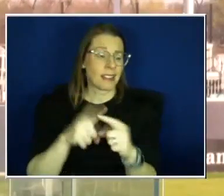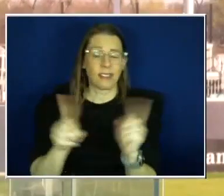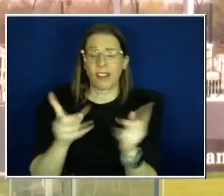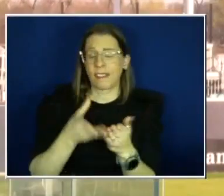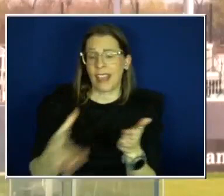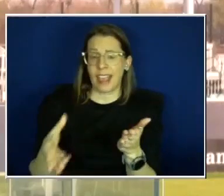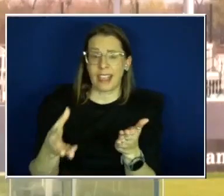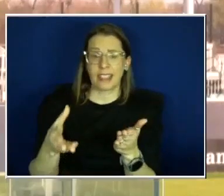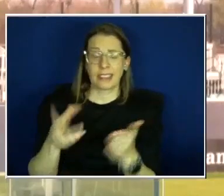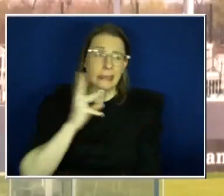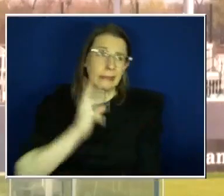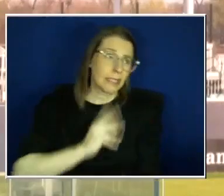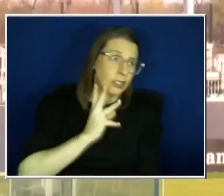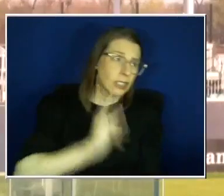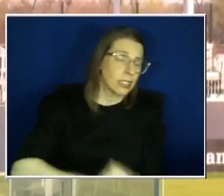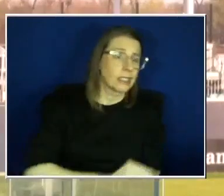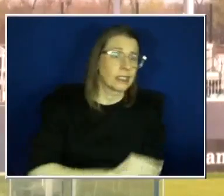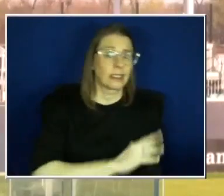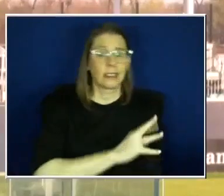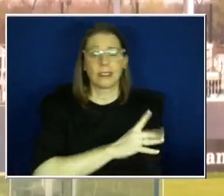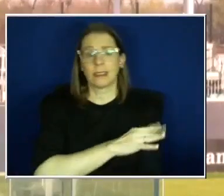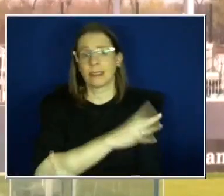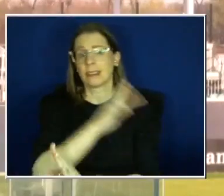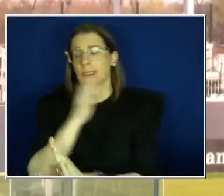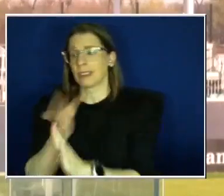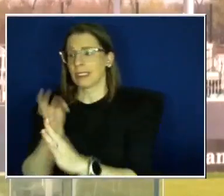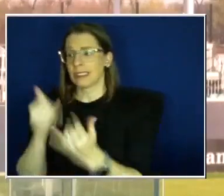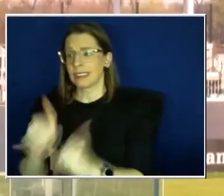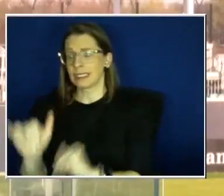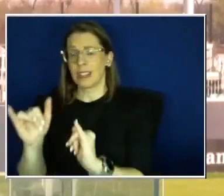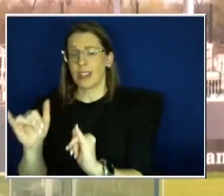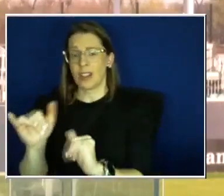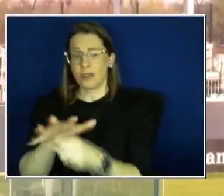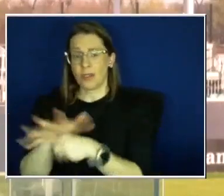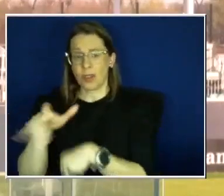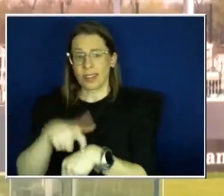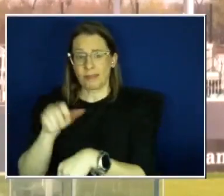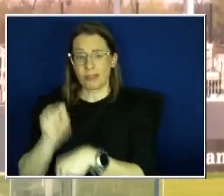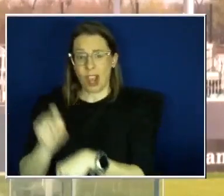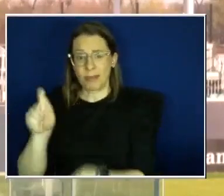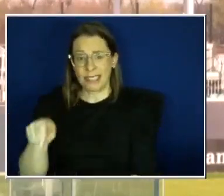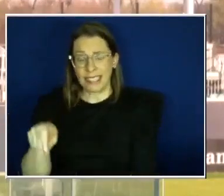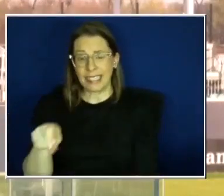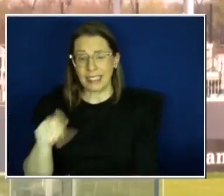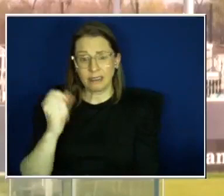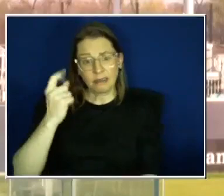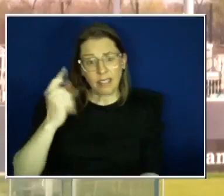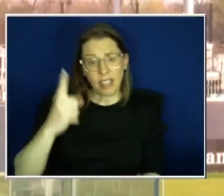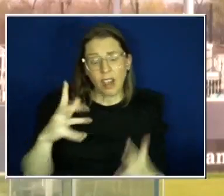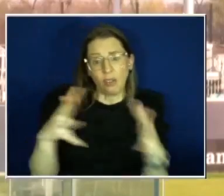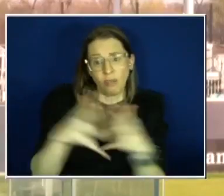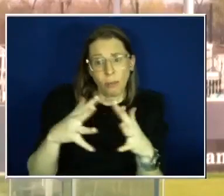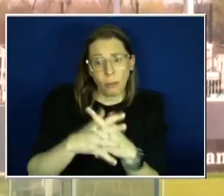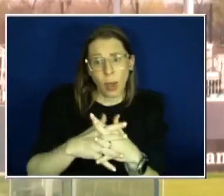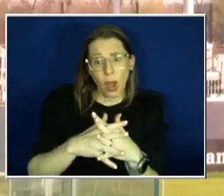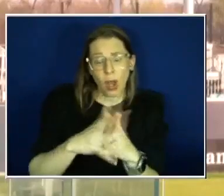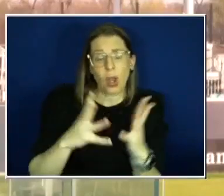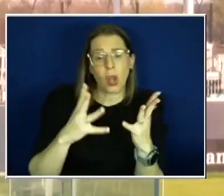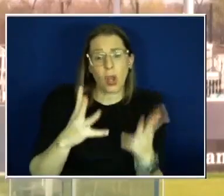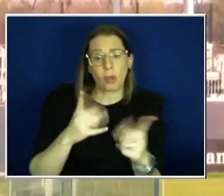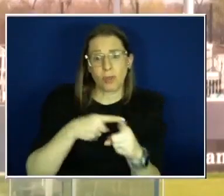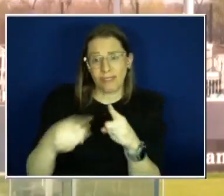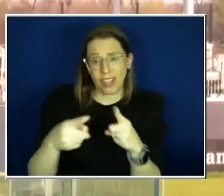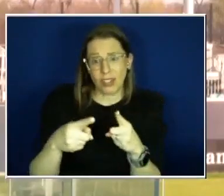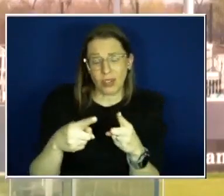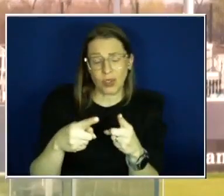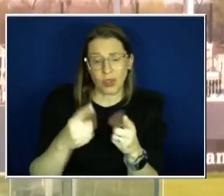the experience to still having to have a full-time job aside from just playing the professional sport. All